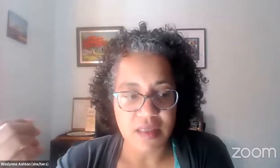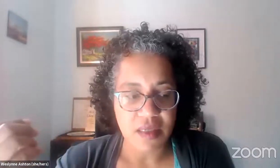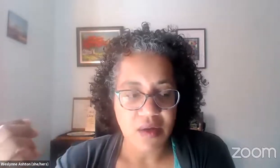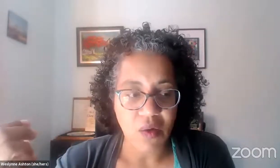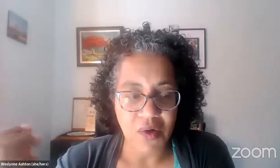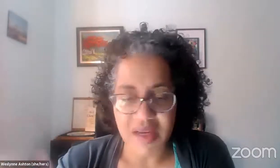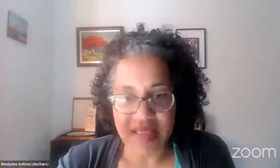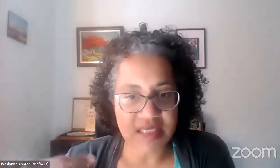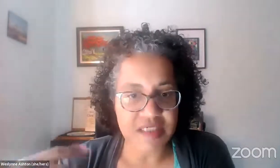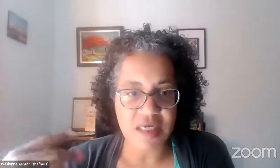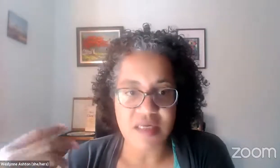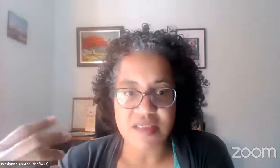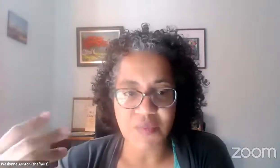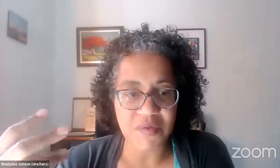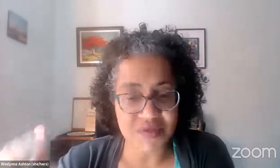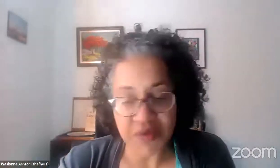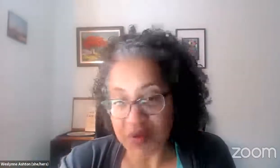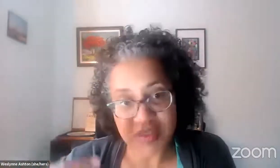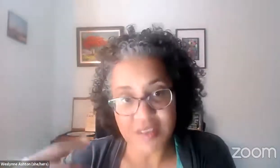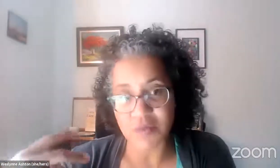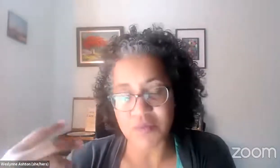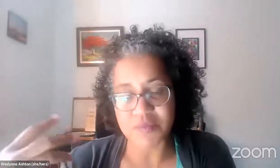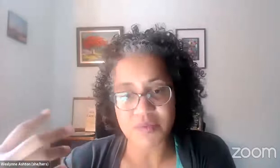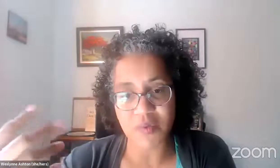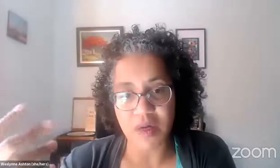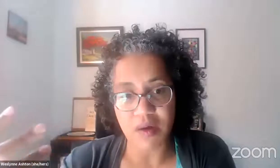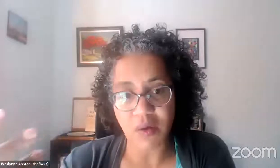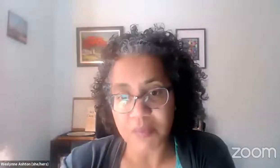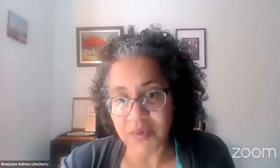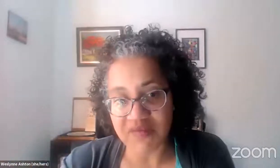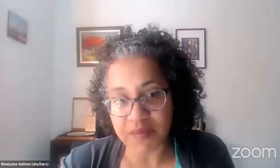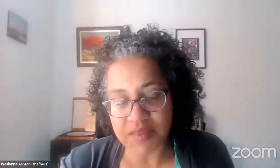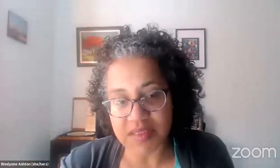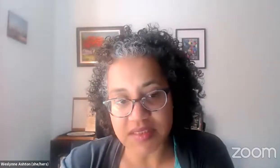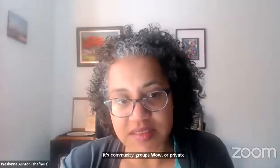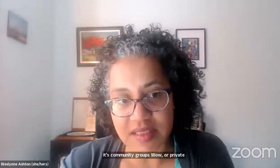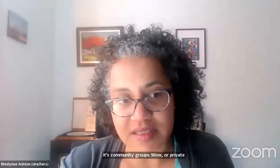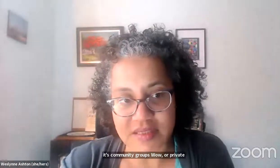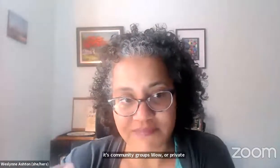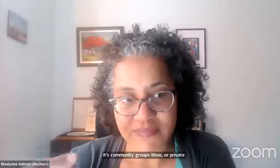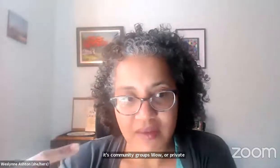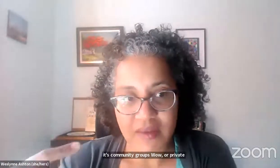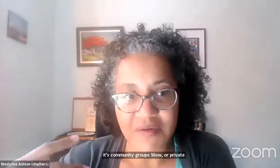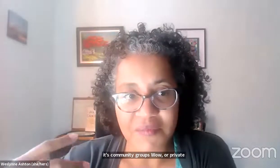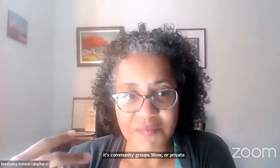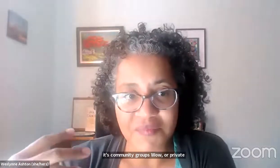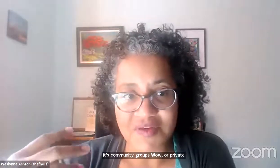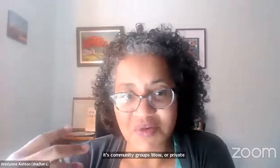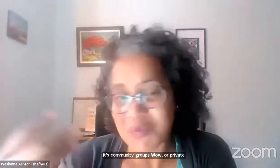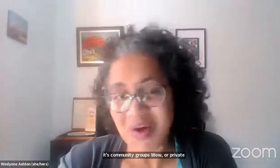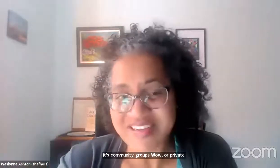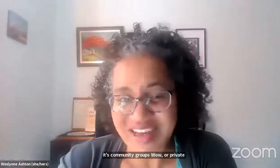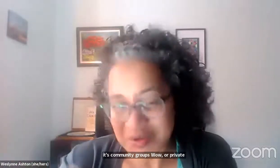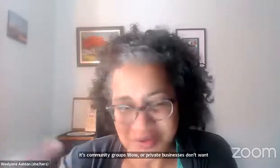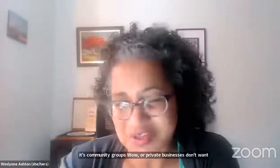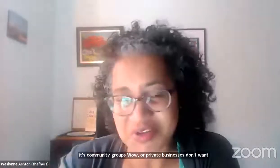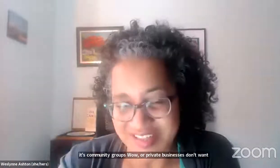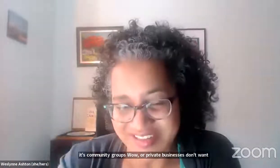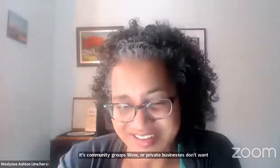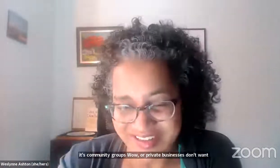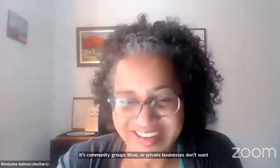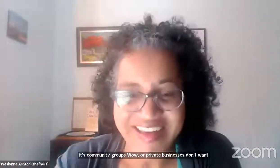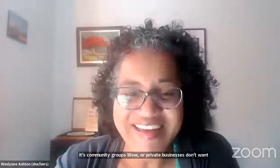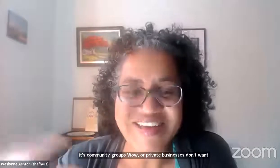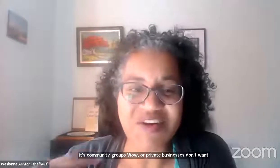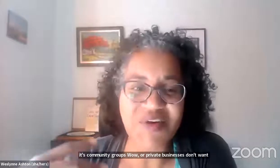that organizations, whether it's community groups or private businesses, don't want out on the